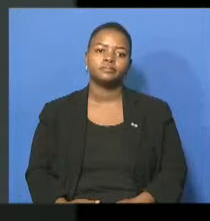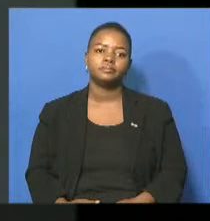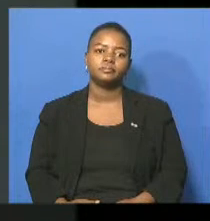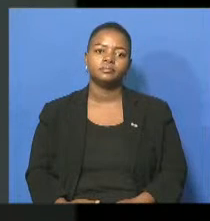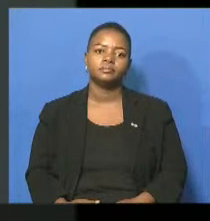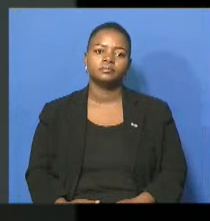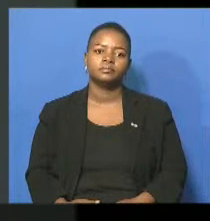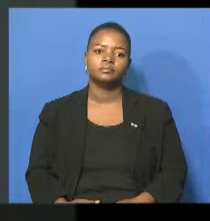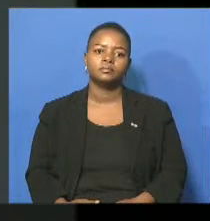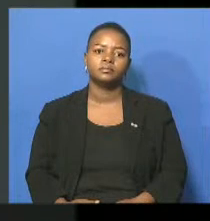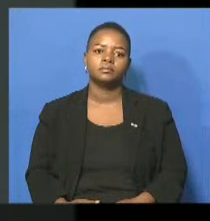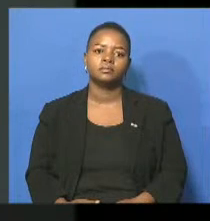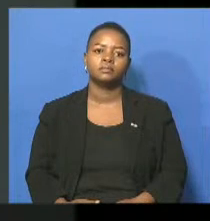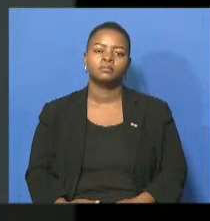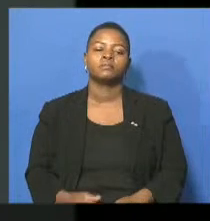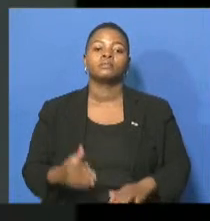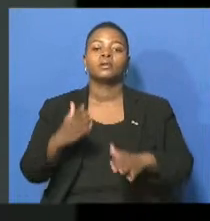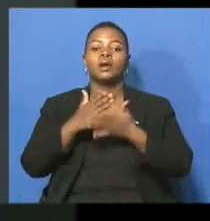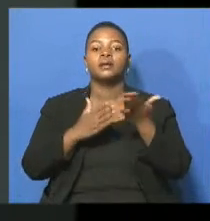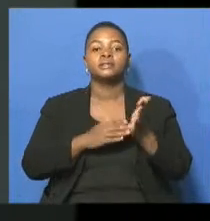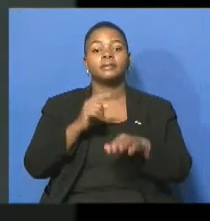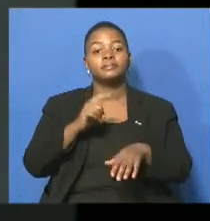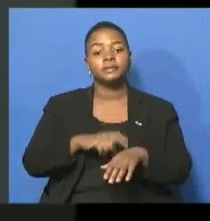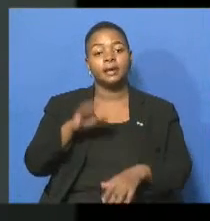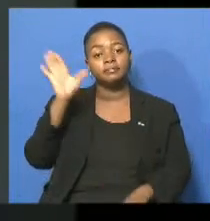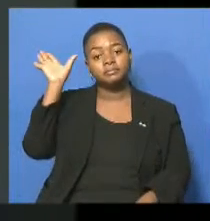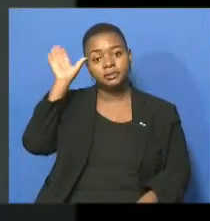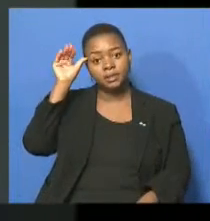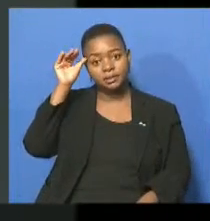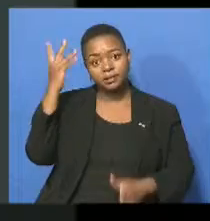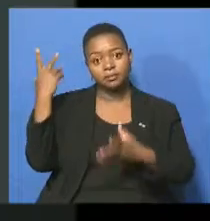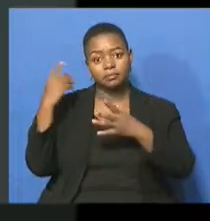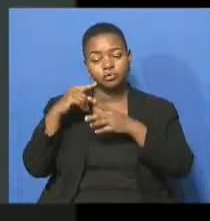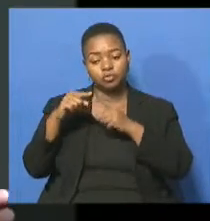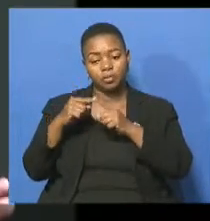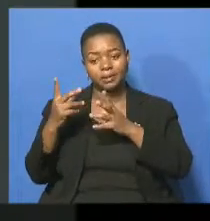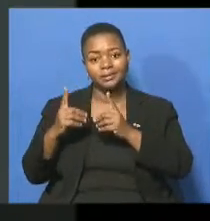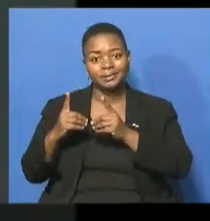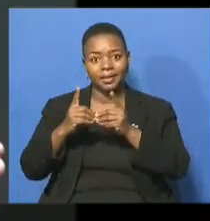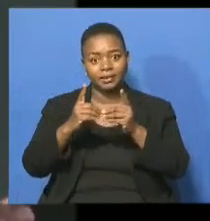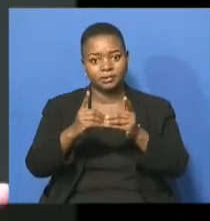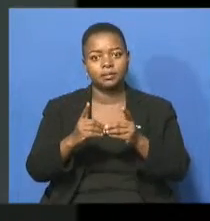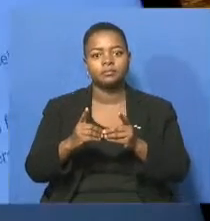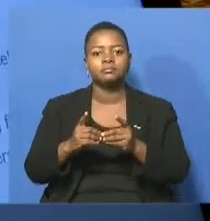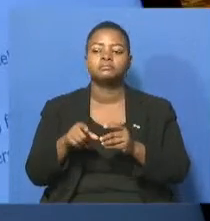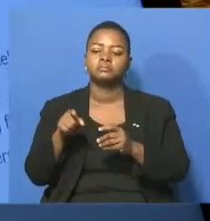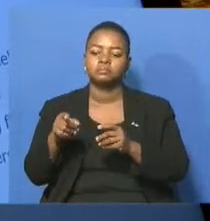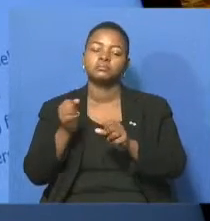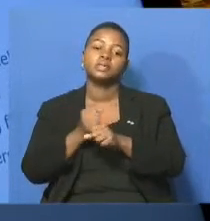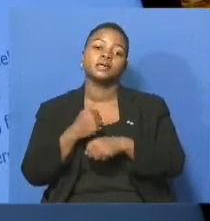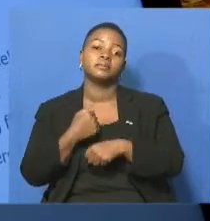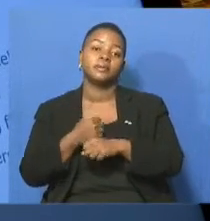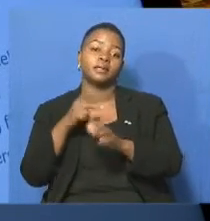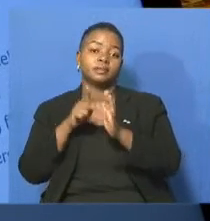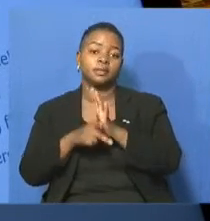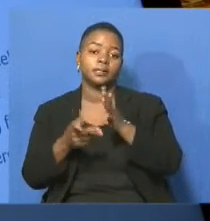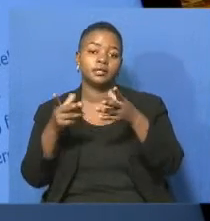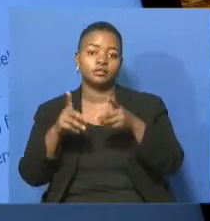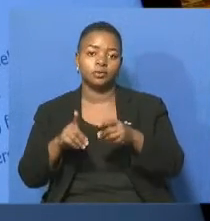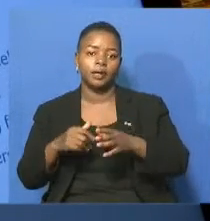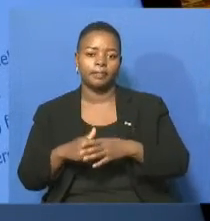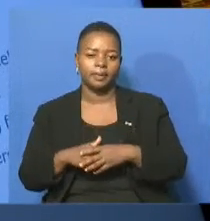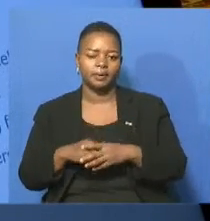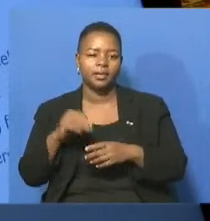actual infidelity in the relationships. And gender roles and gender socialization is